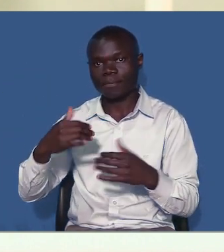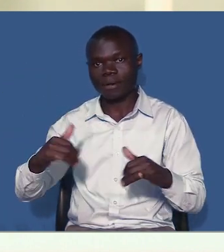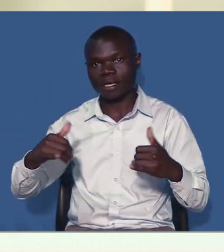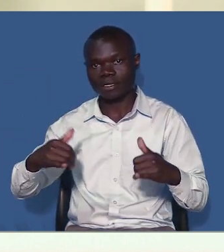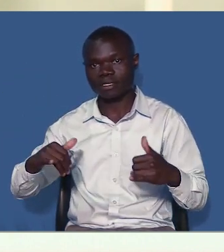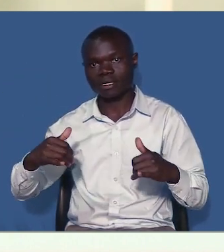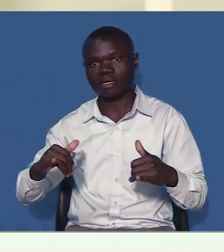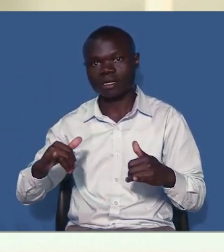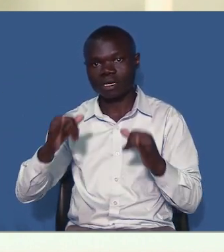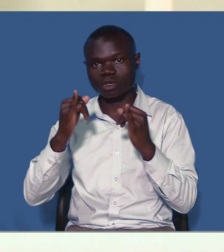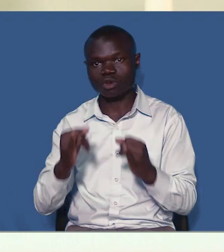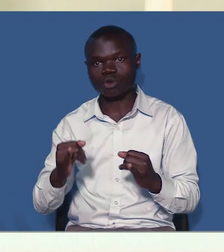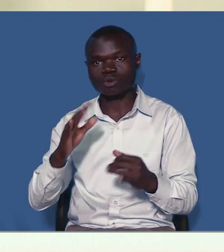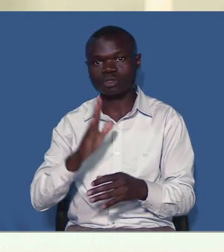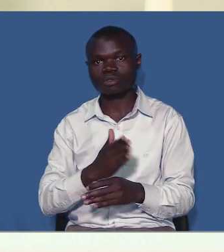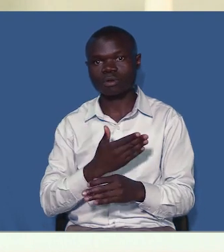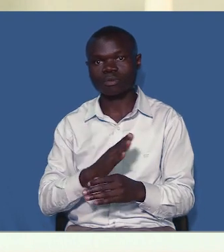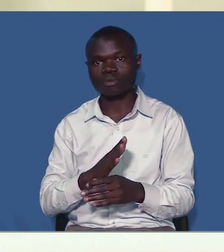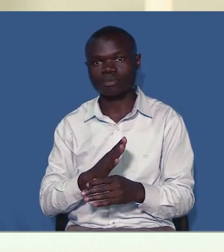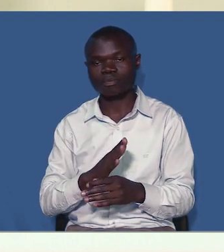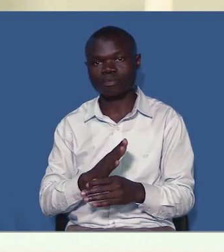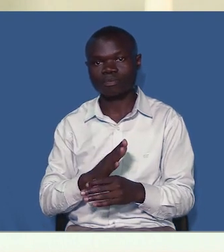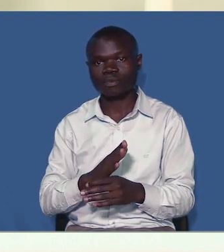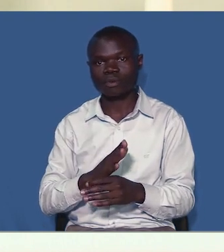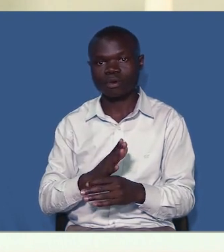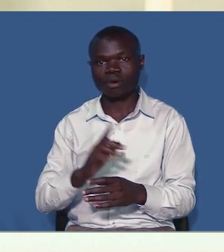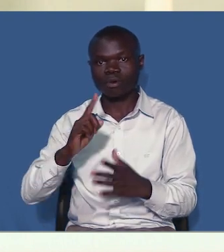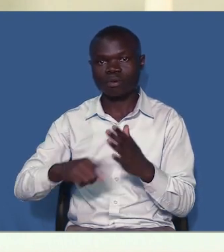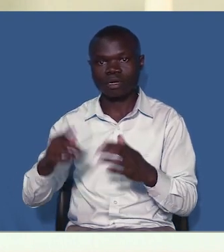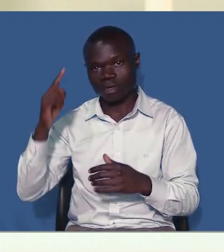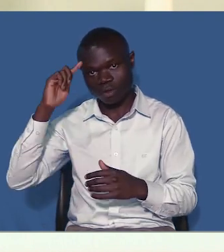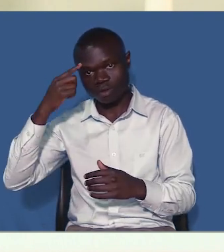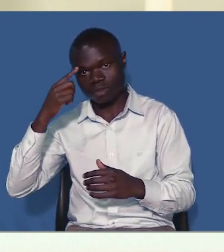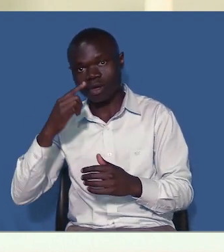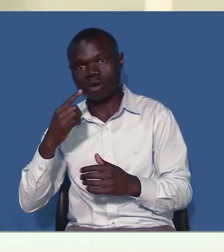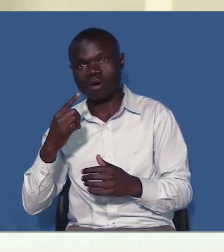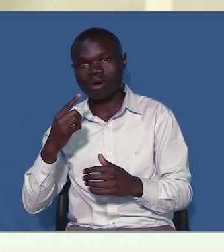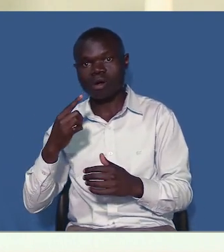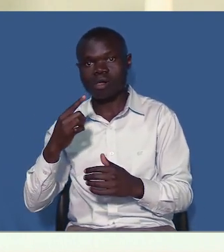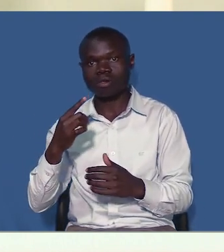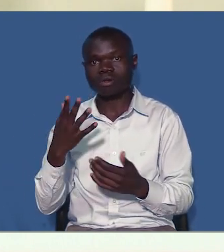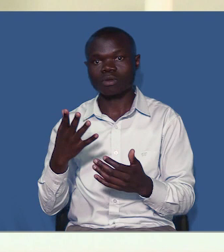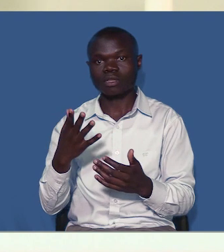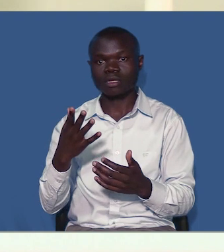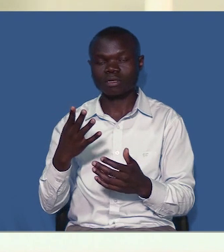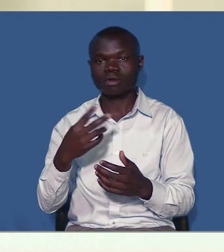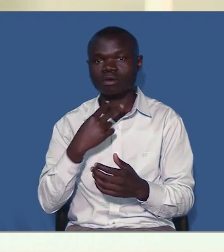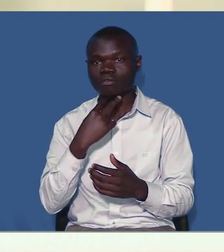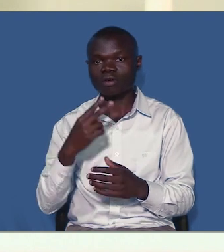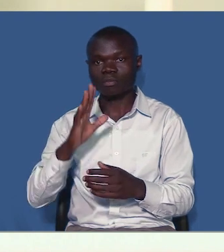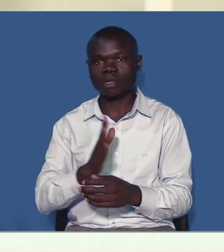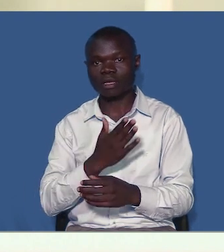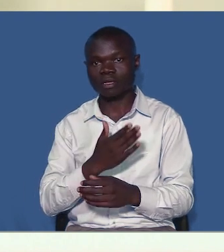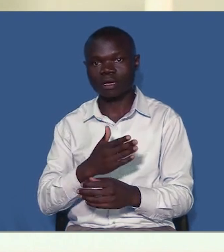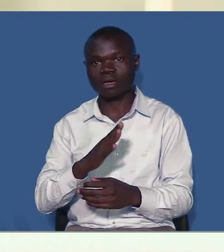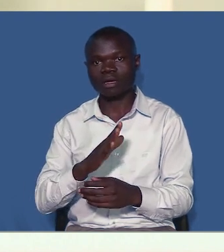Fanny Crosby what her thoughts were on the tune she had just played. In